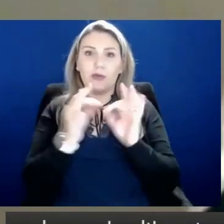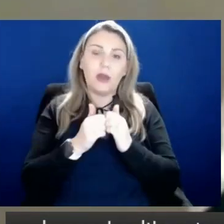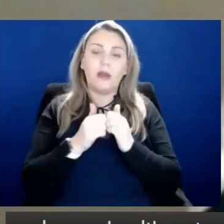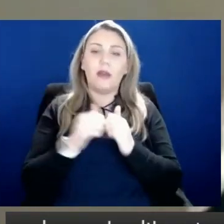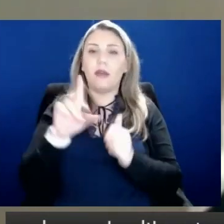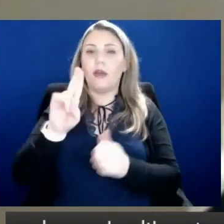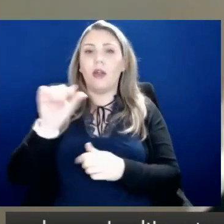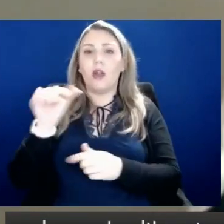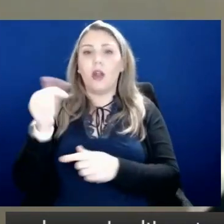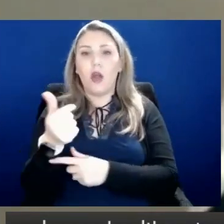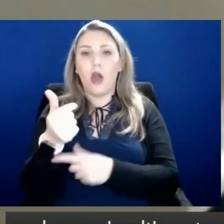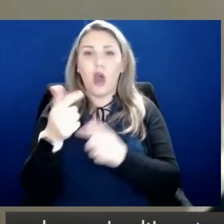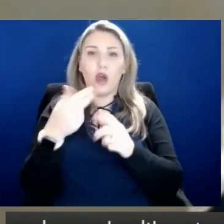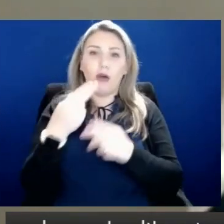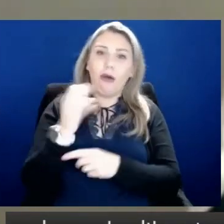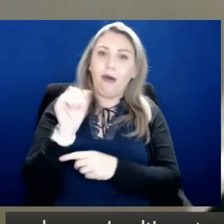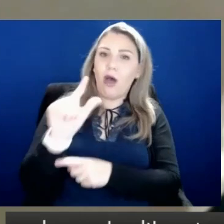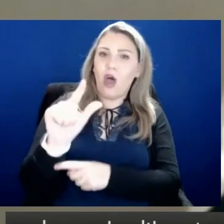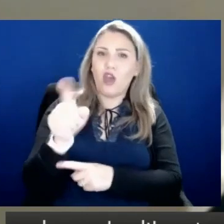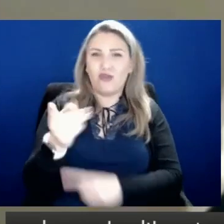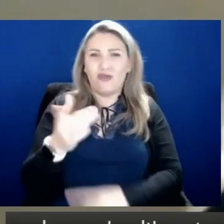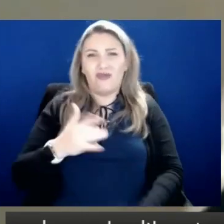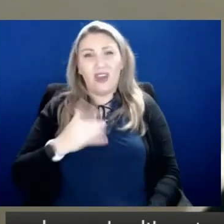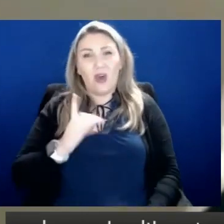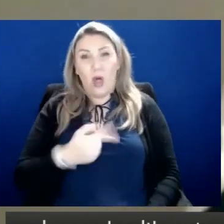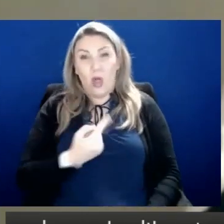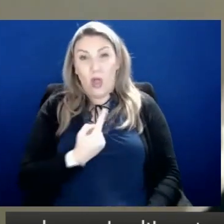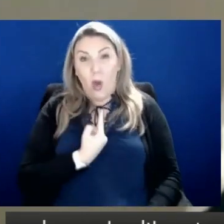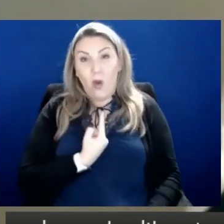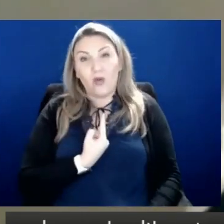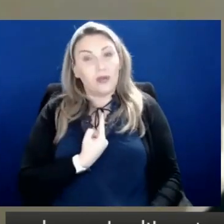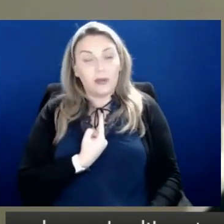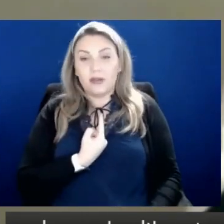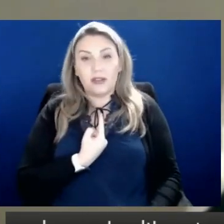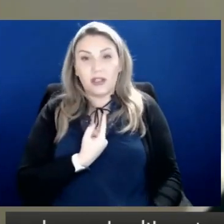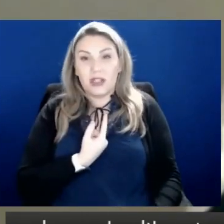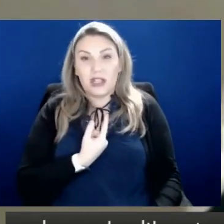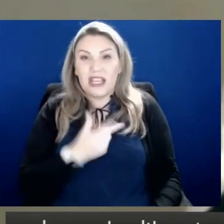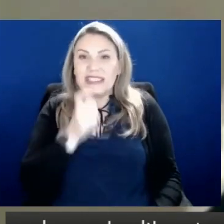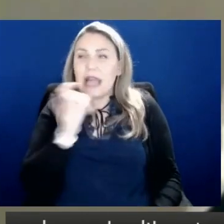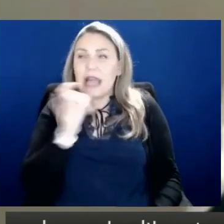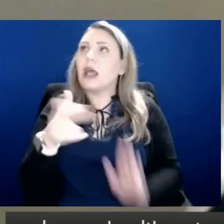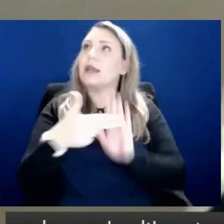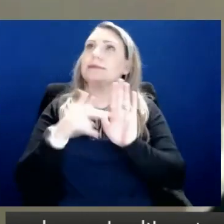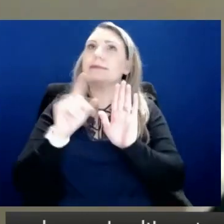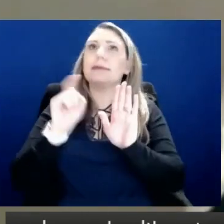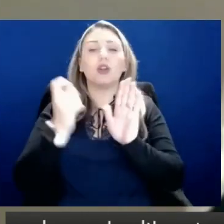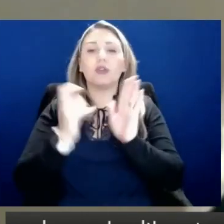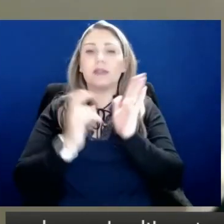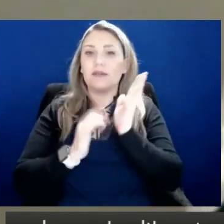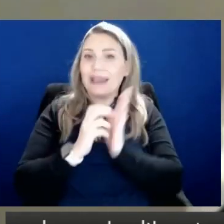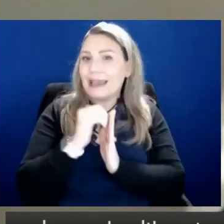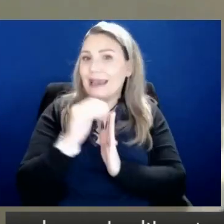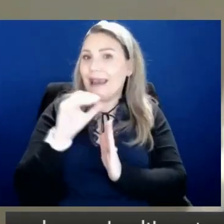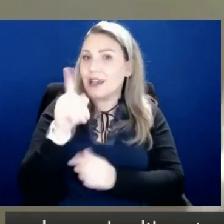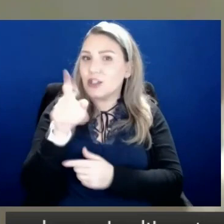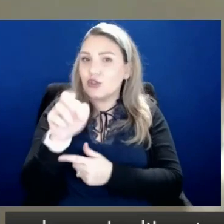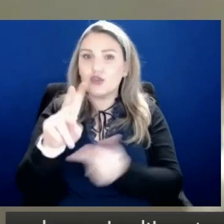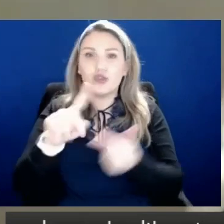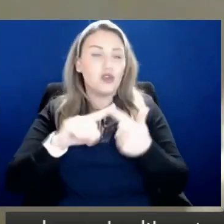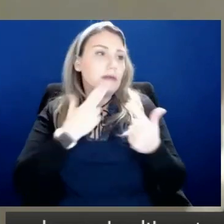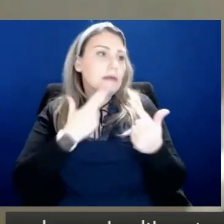feel like you're so alone in this. It's not like a diagnosis of cancer or diabetes